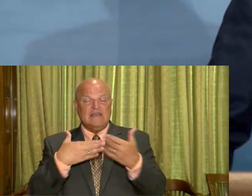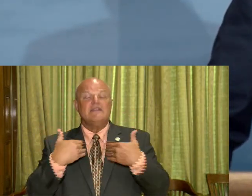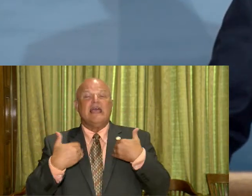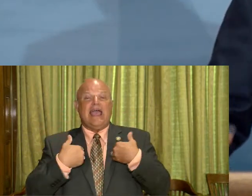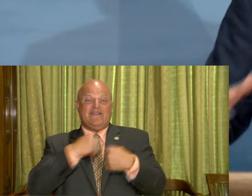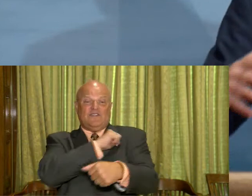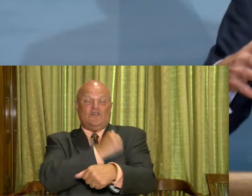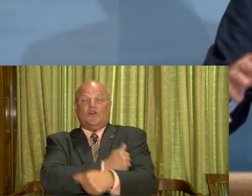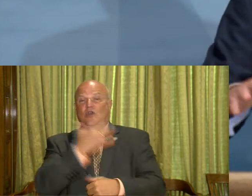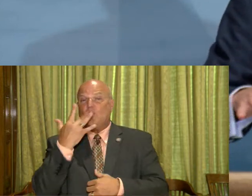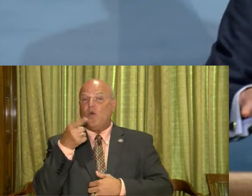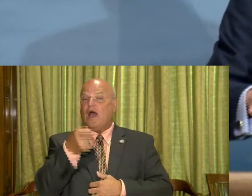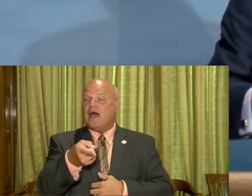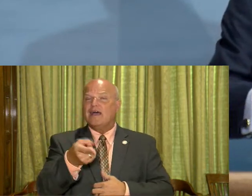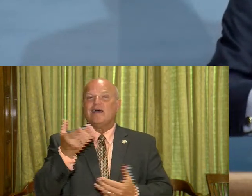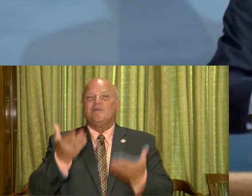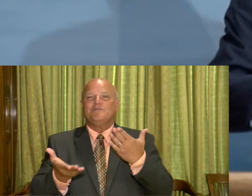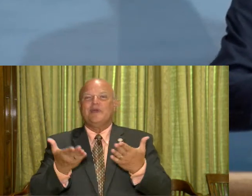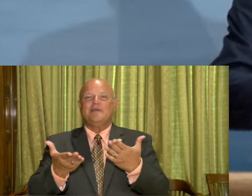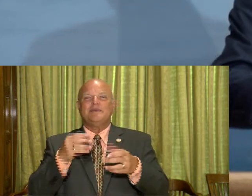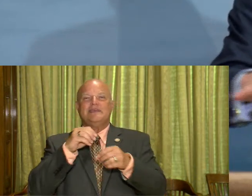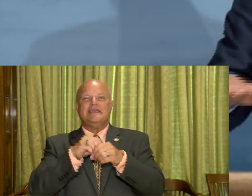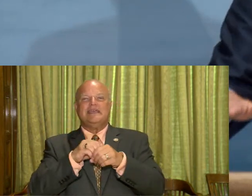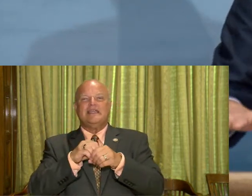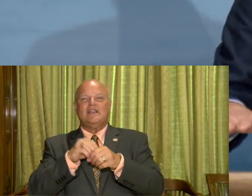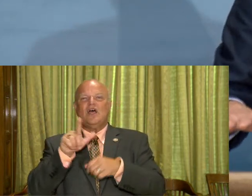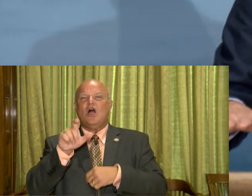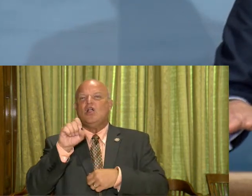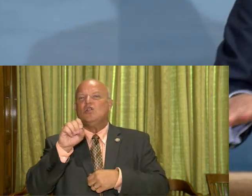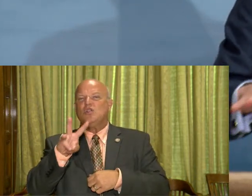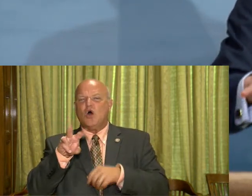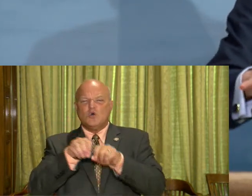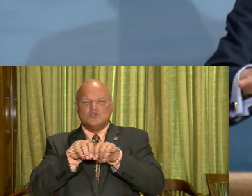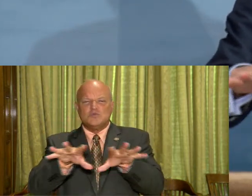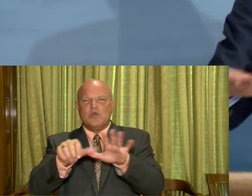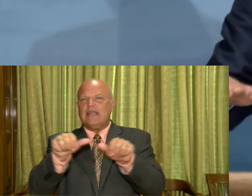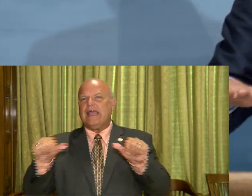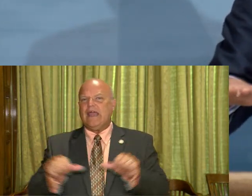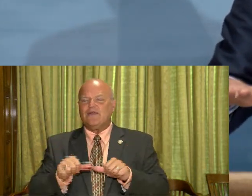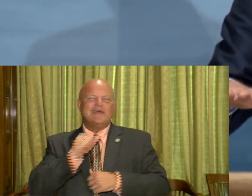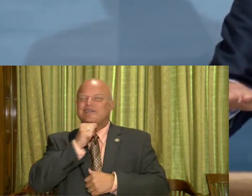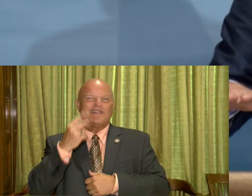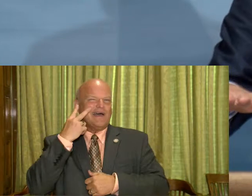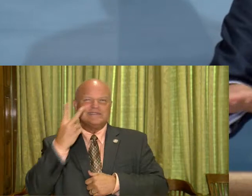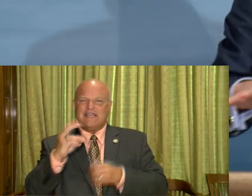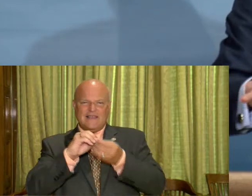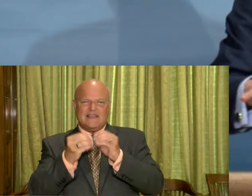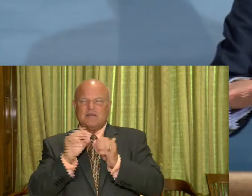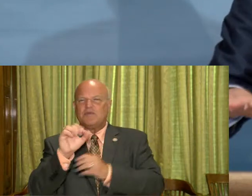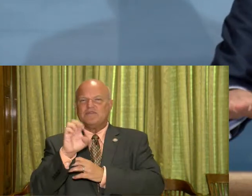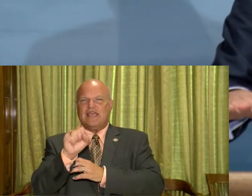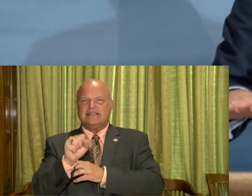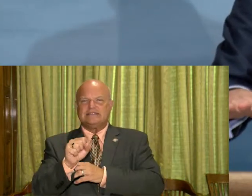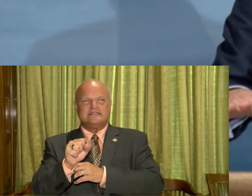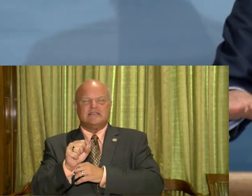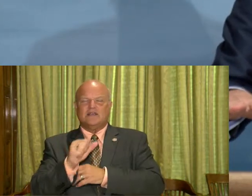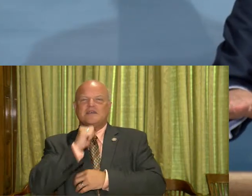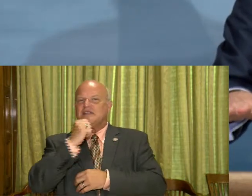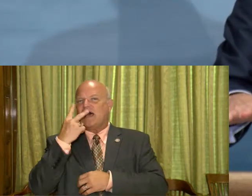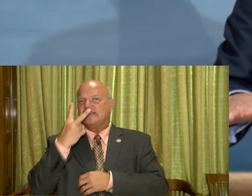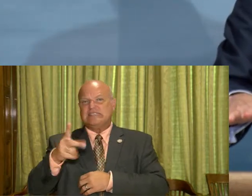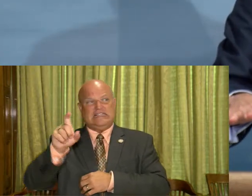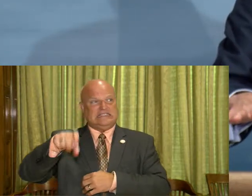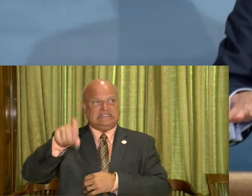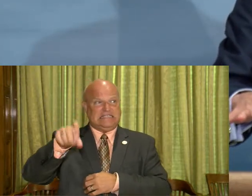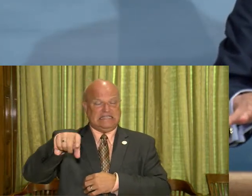authority, because they might be in a low spread area. They might not see the number of cases, so they might not see that